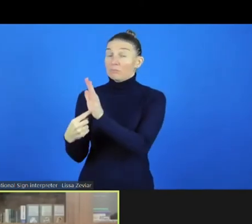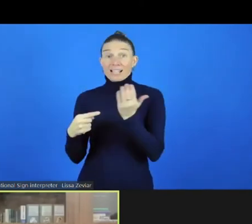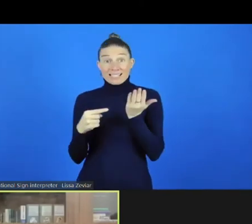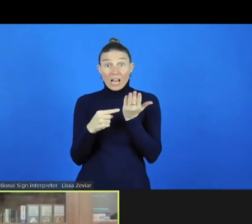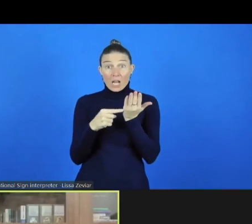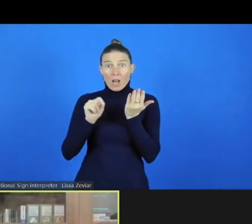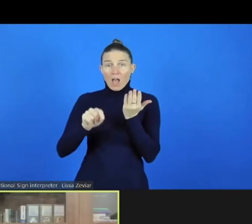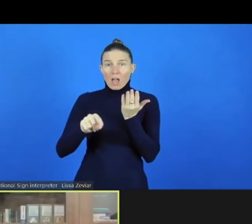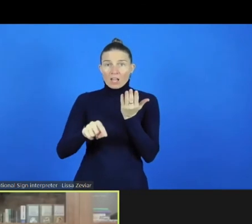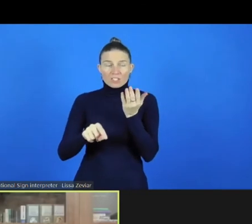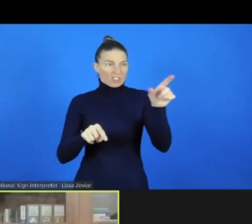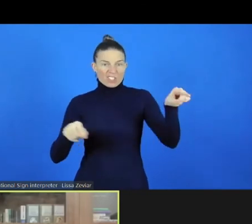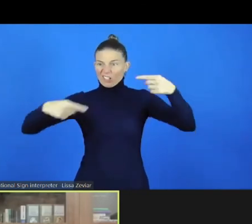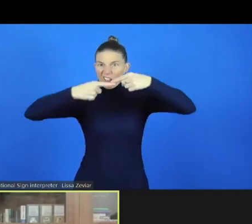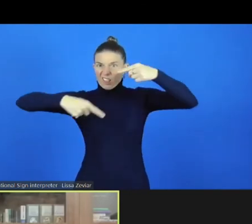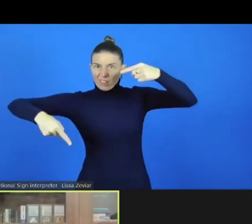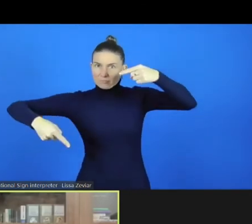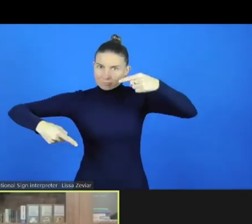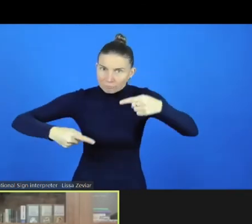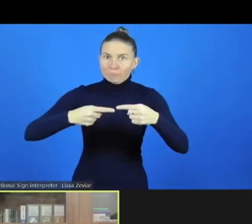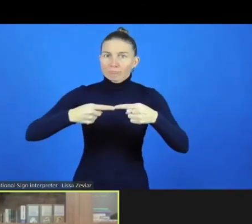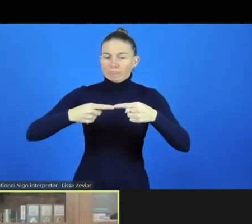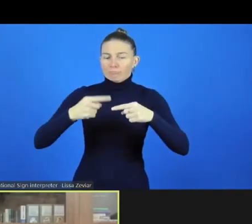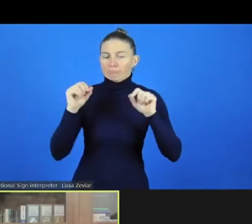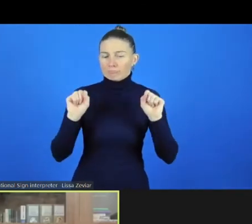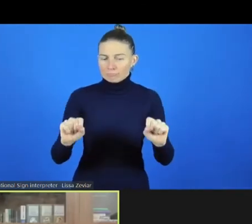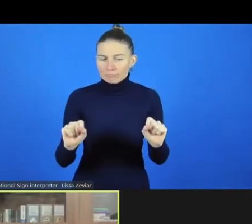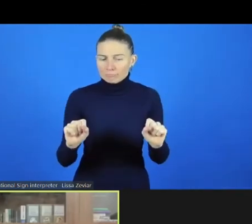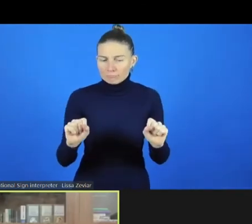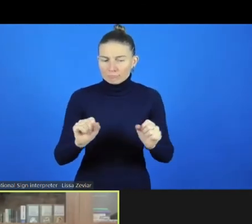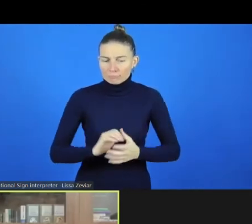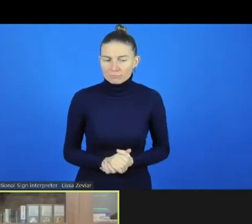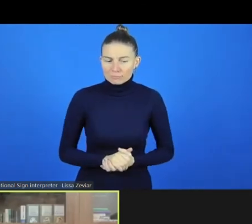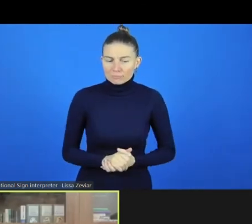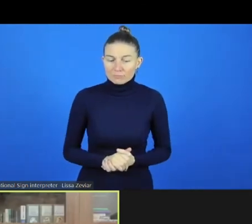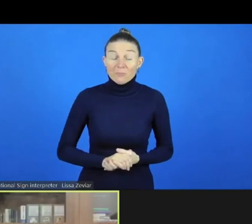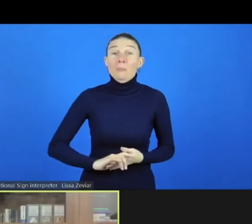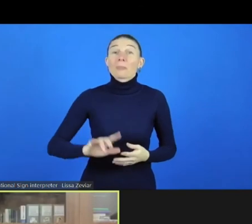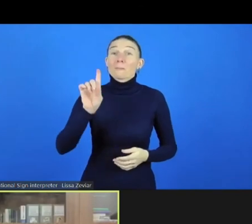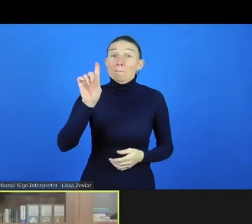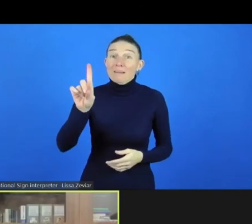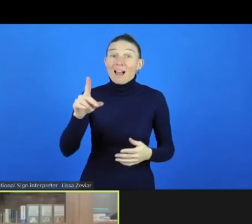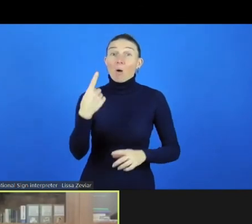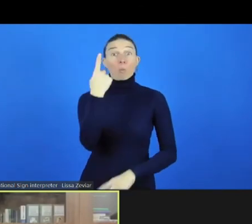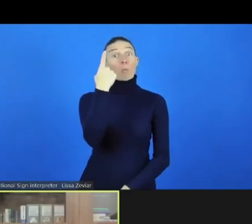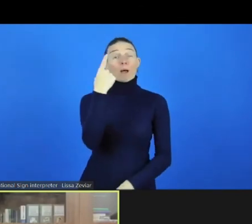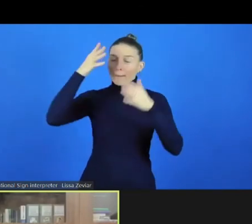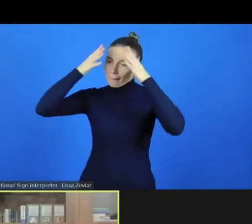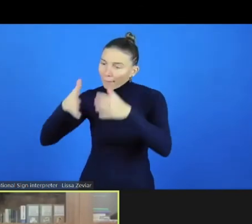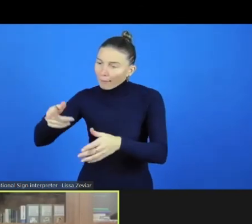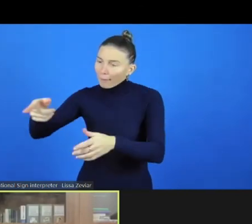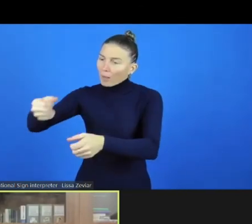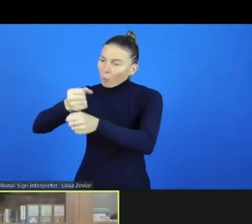And a major component of doing this is not only creating accessible workspaces, but also creating